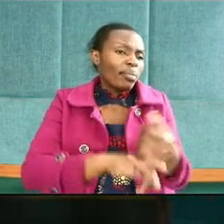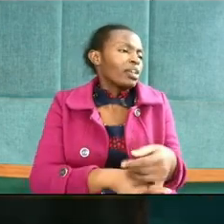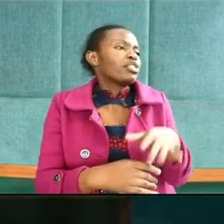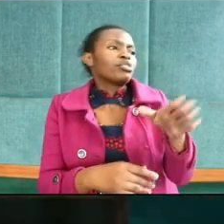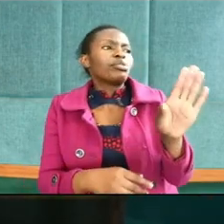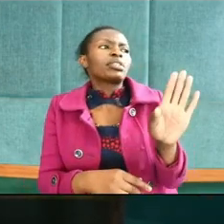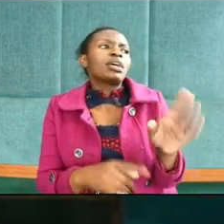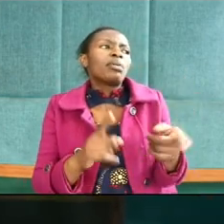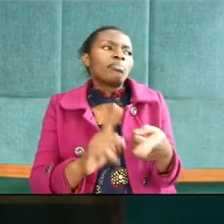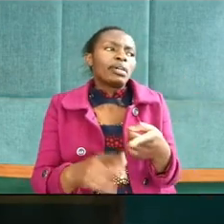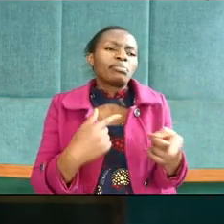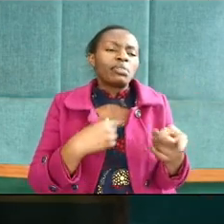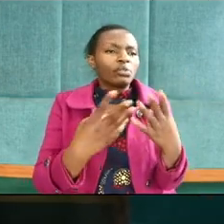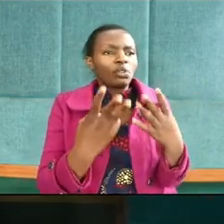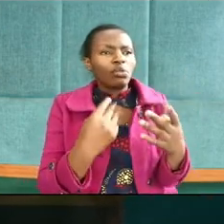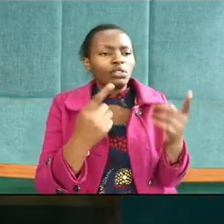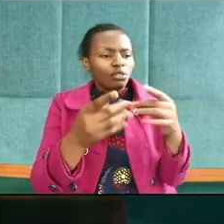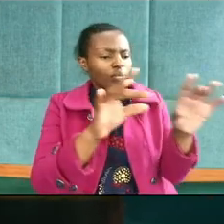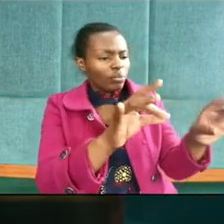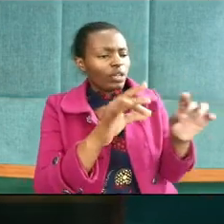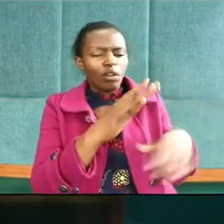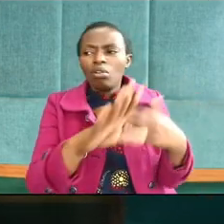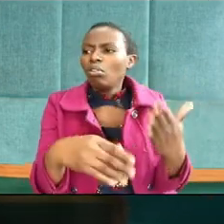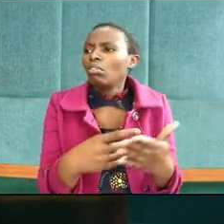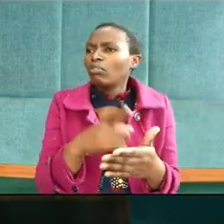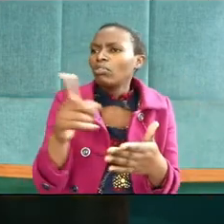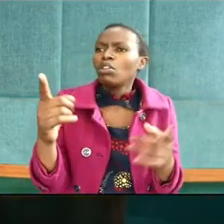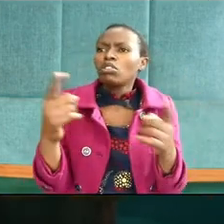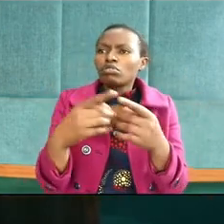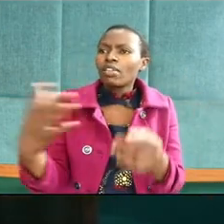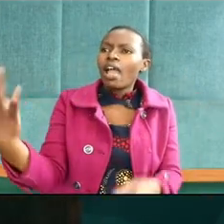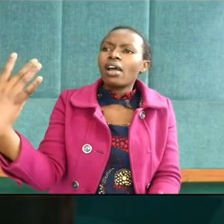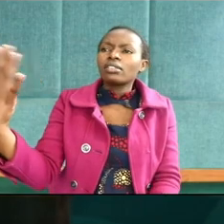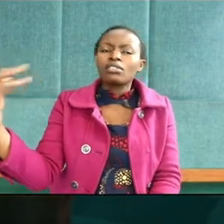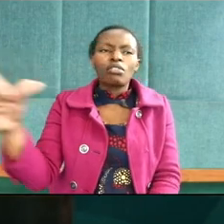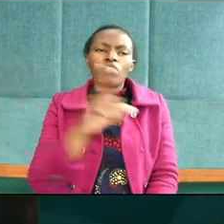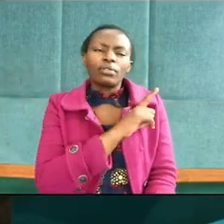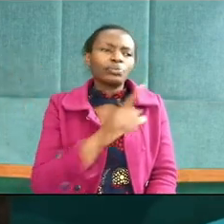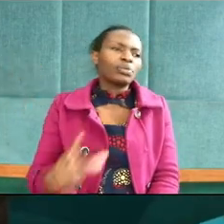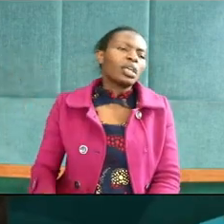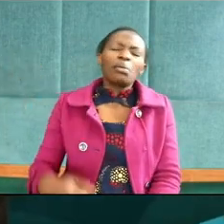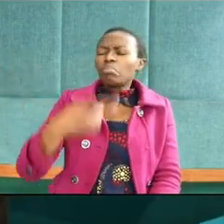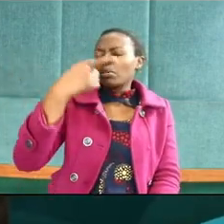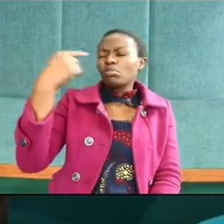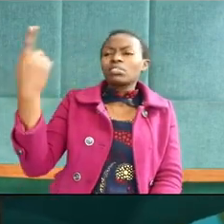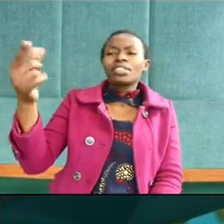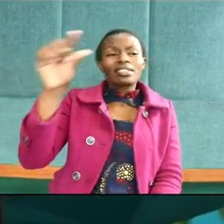but I want to commit you into the hands of the Lord. Because grace is only fought